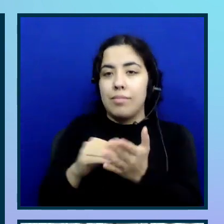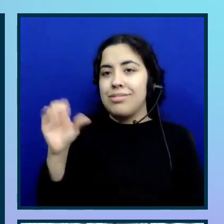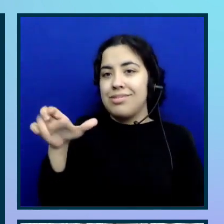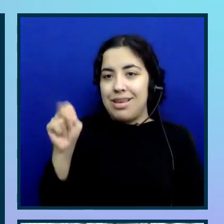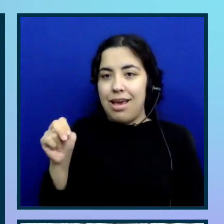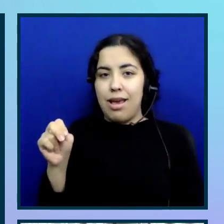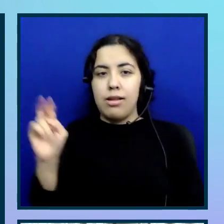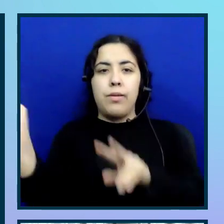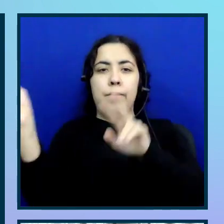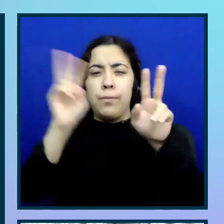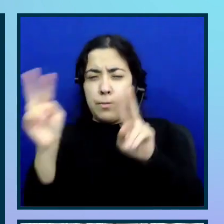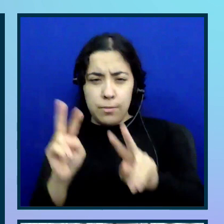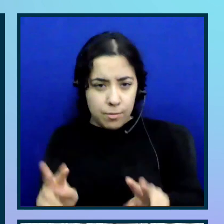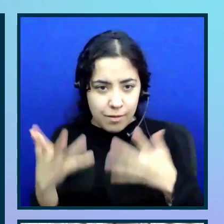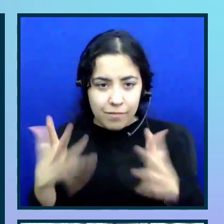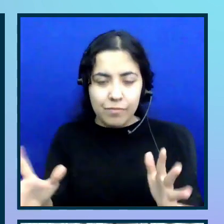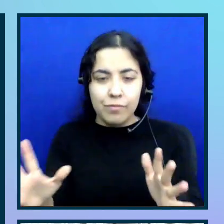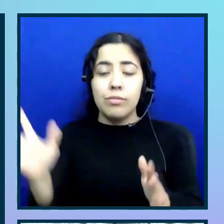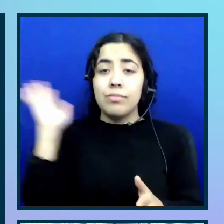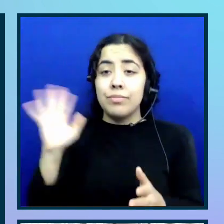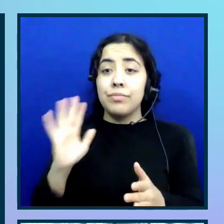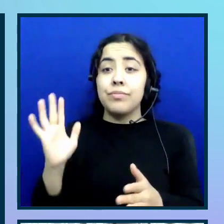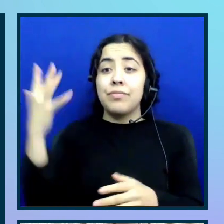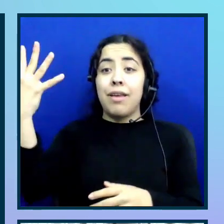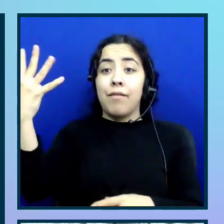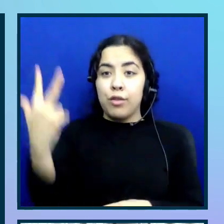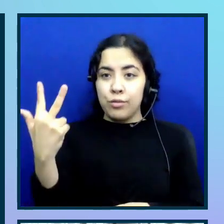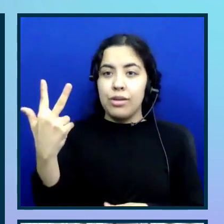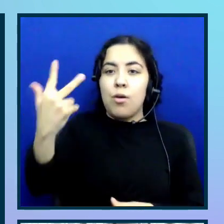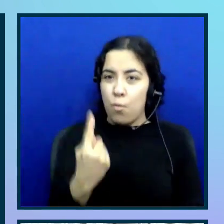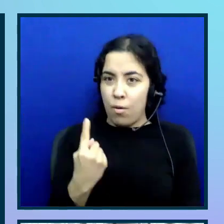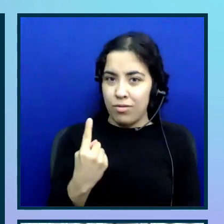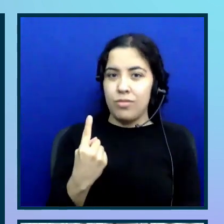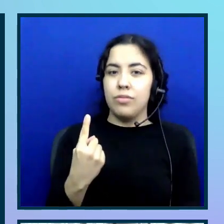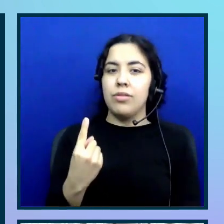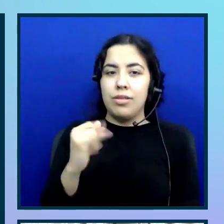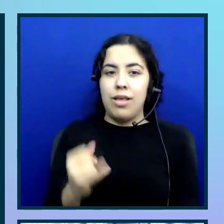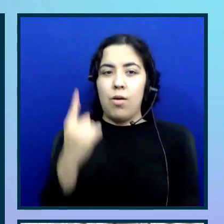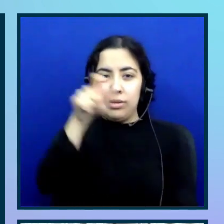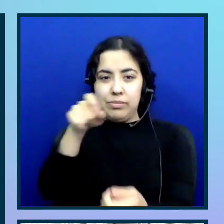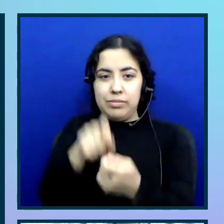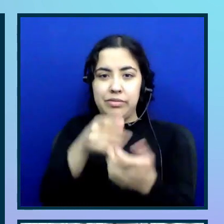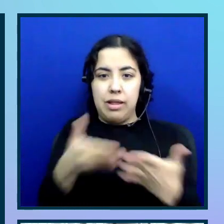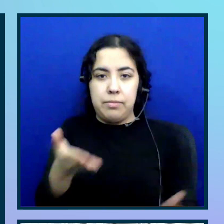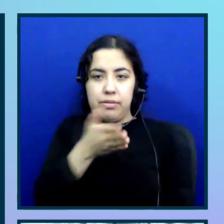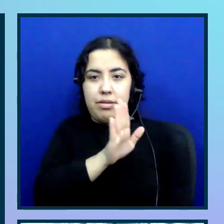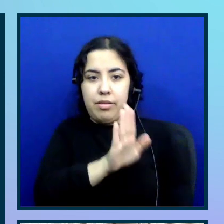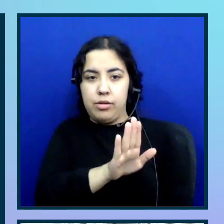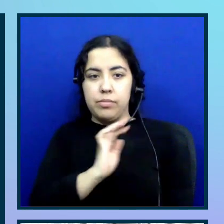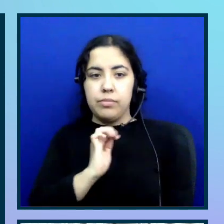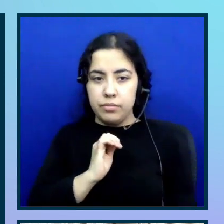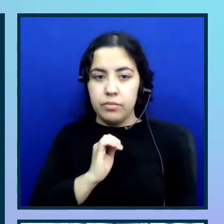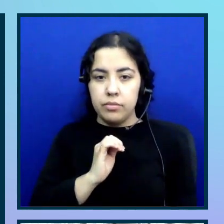So now we can see I've isolated from three issues down to just one issue that is associated with that very specific element.